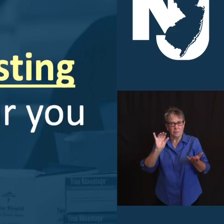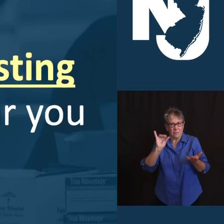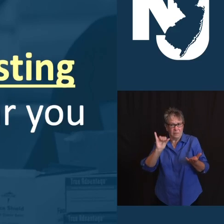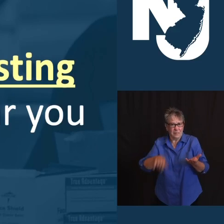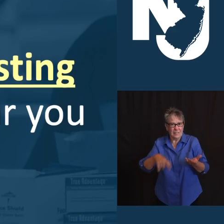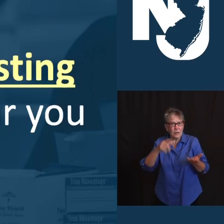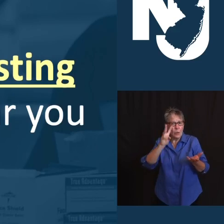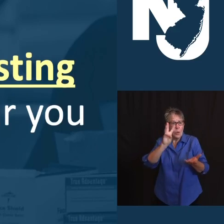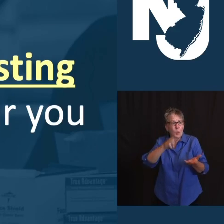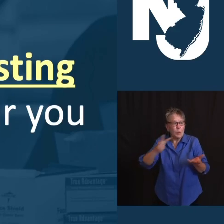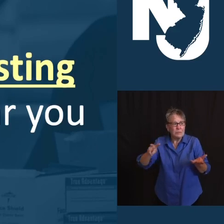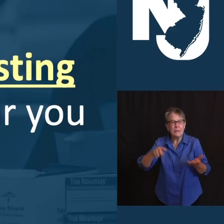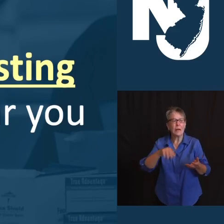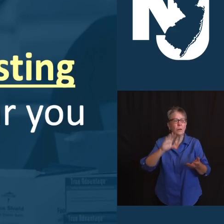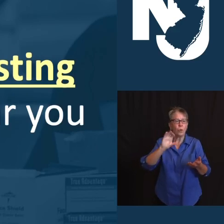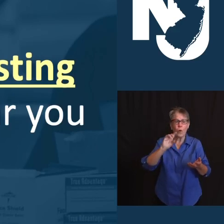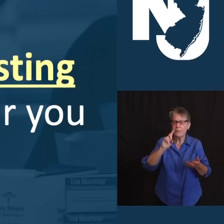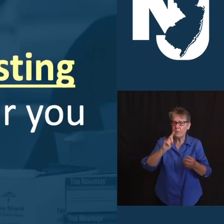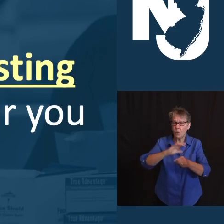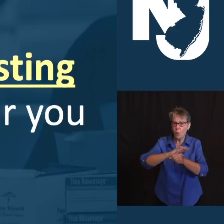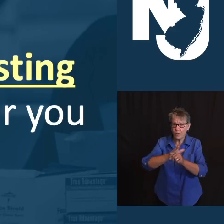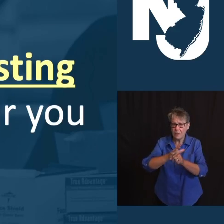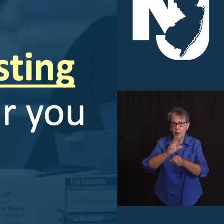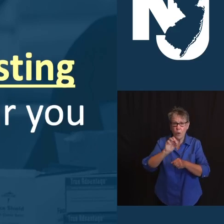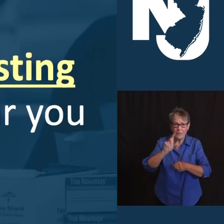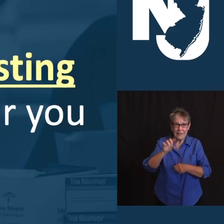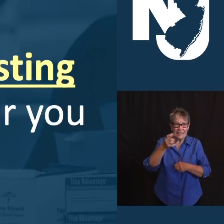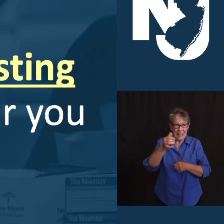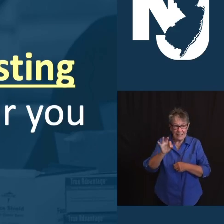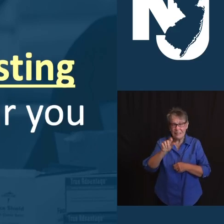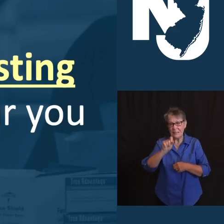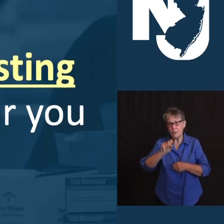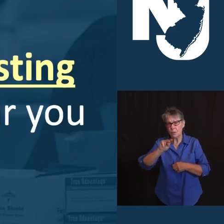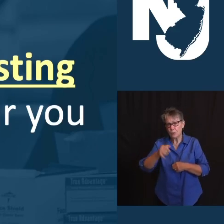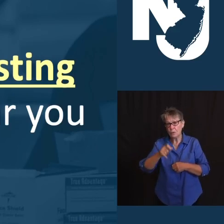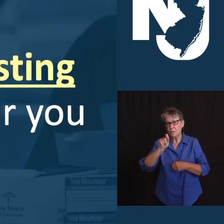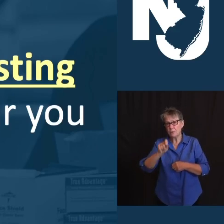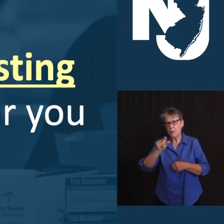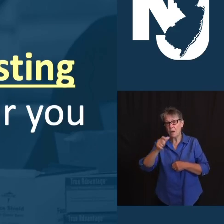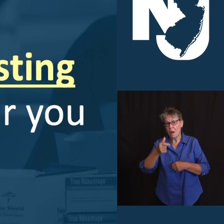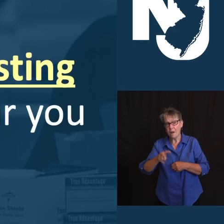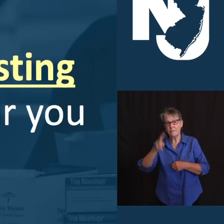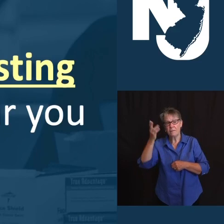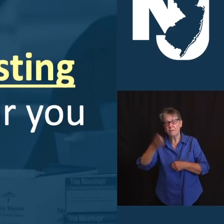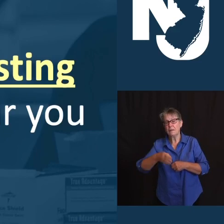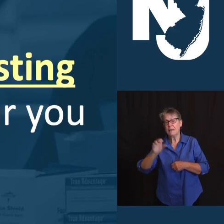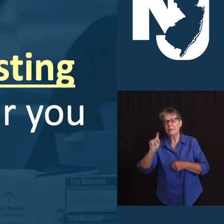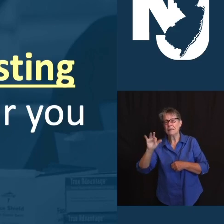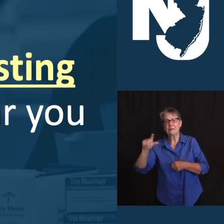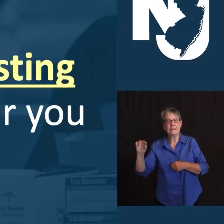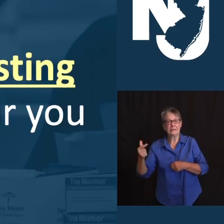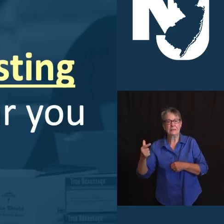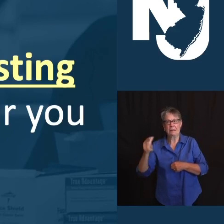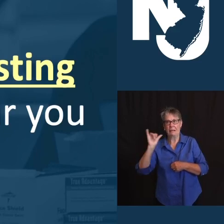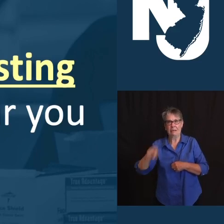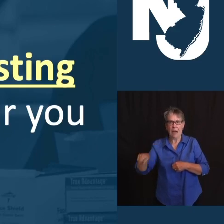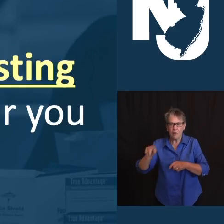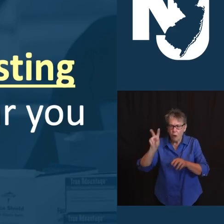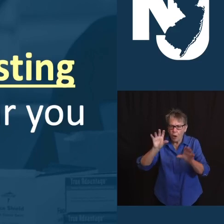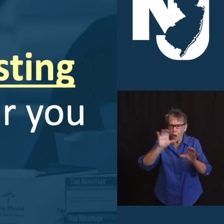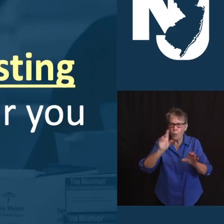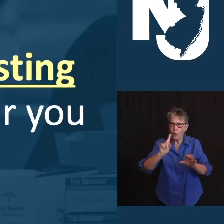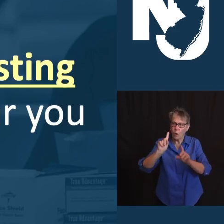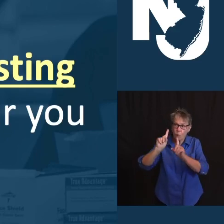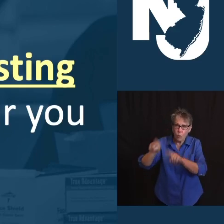of your family and community, and each test is important for all of us by providing the vital data that we need to make the